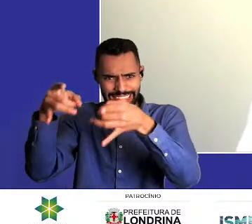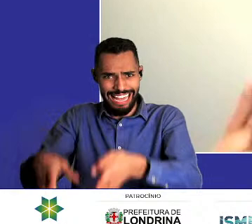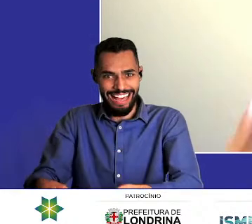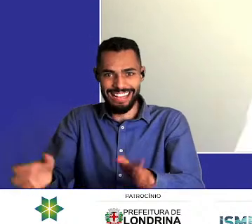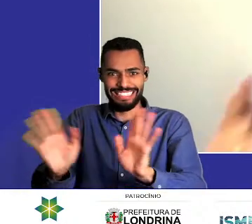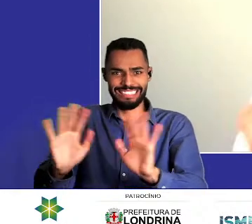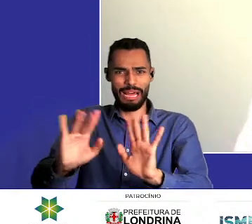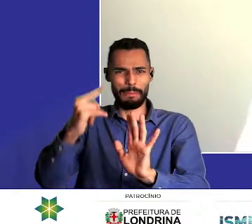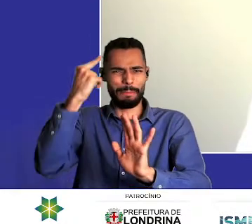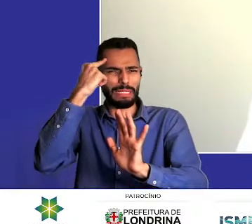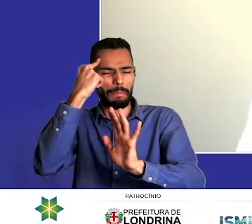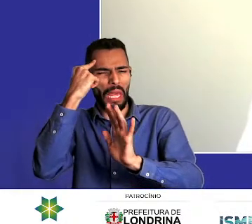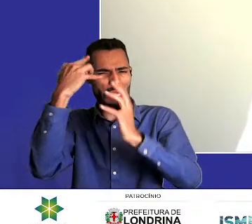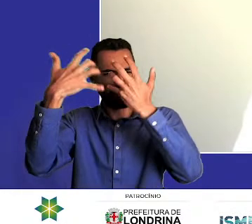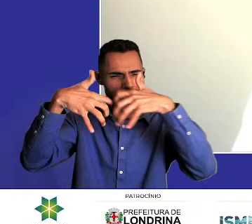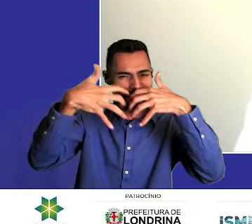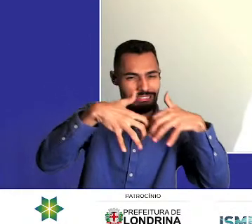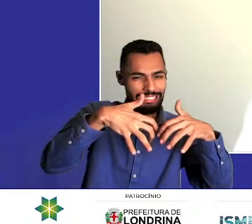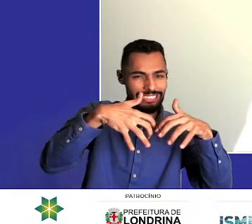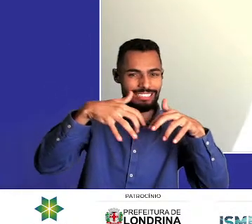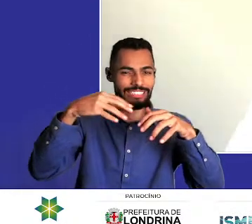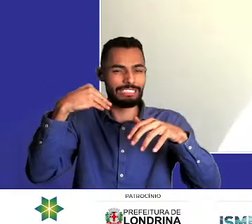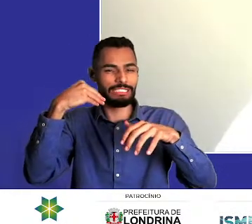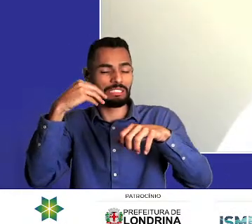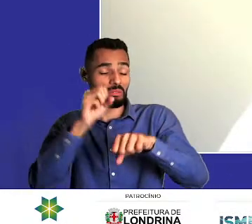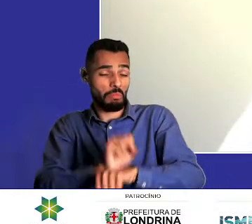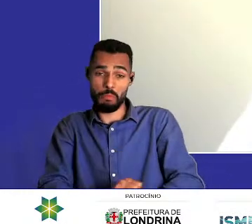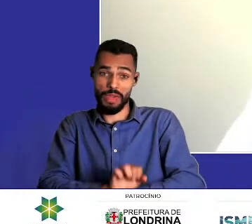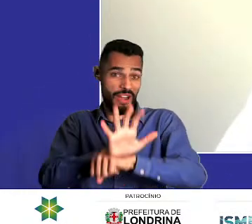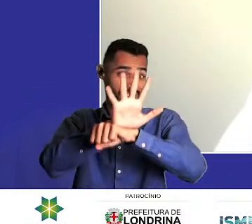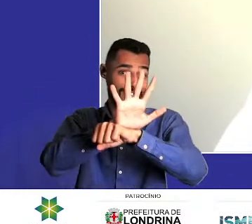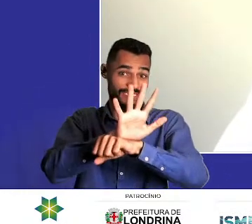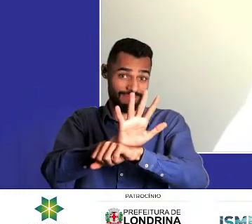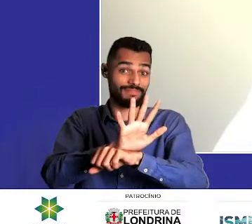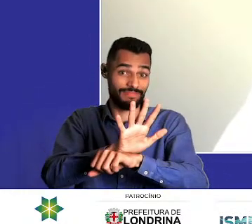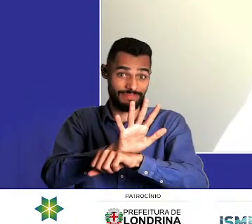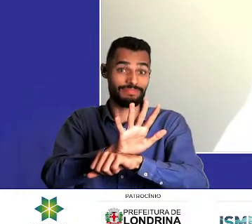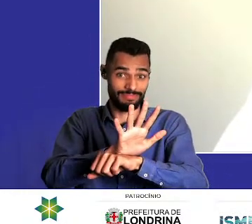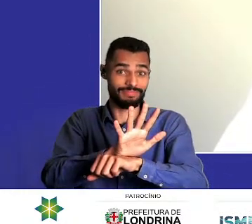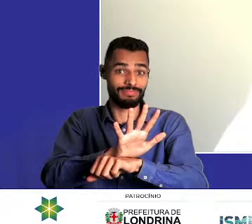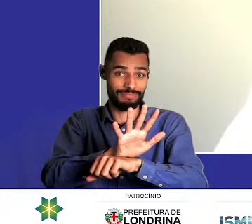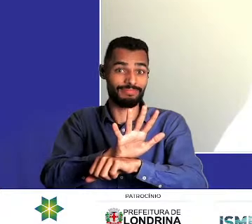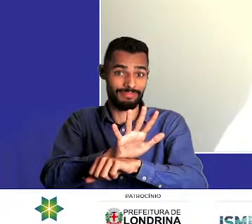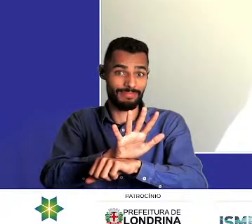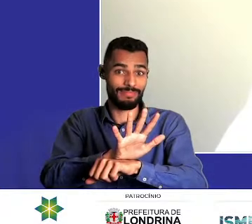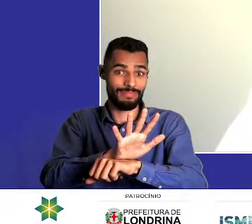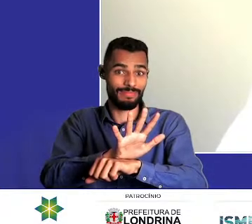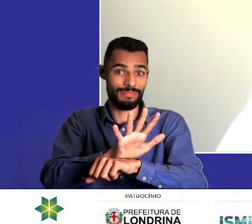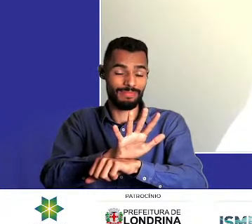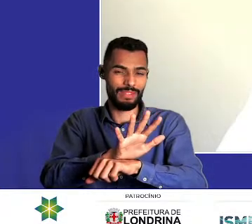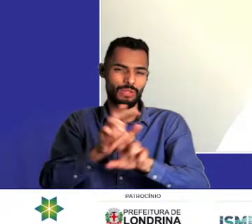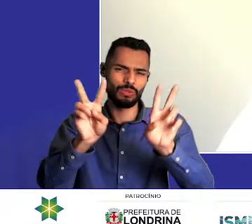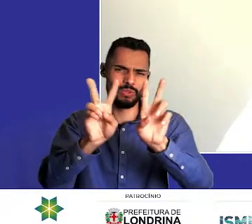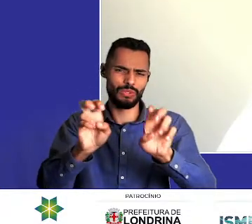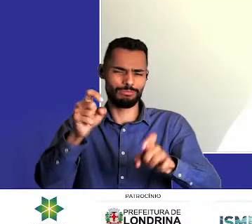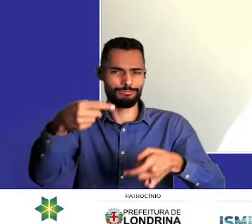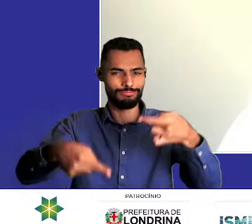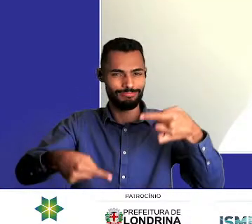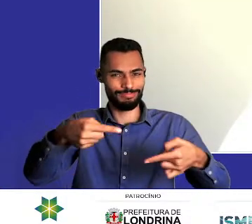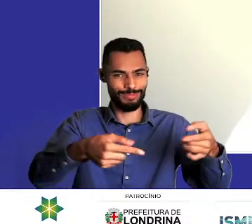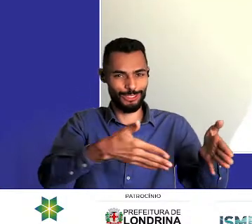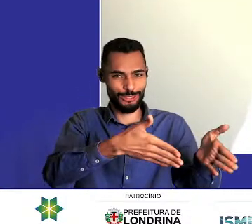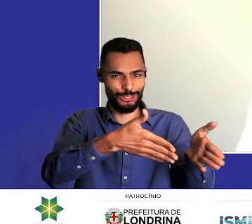up, because change is inevitable. We can safely say, like I